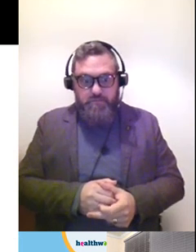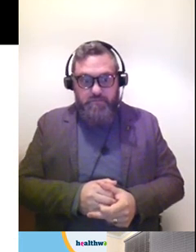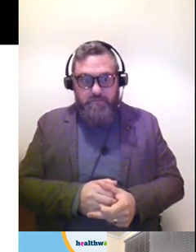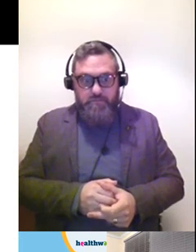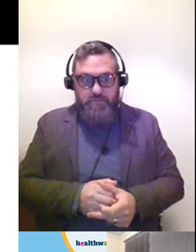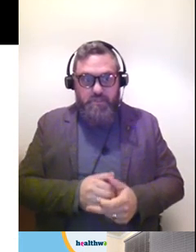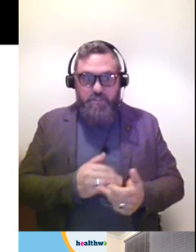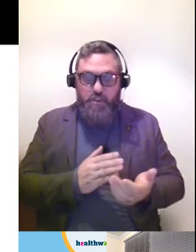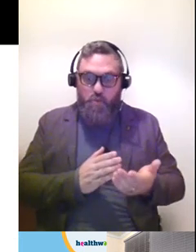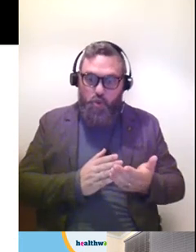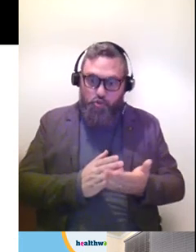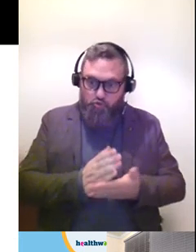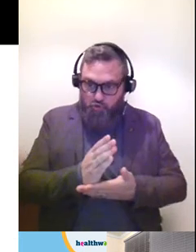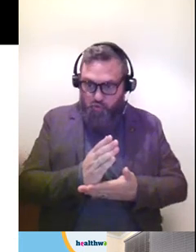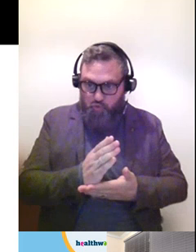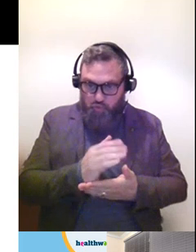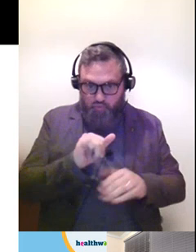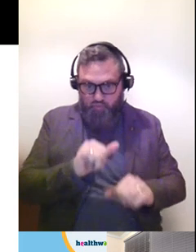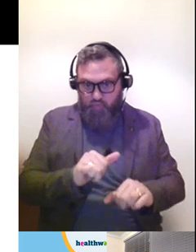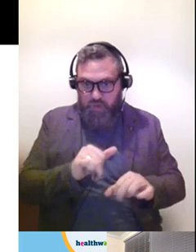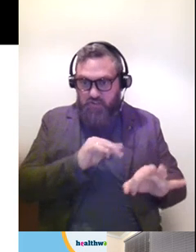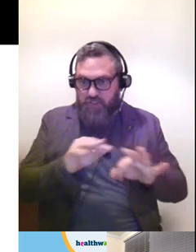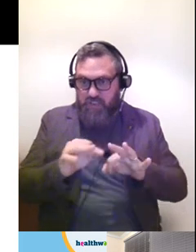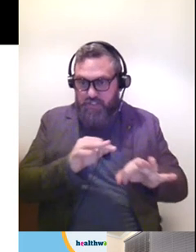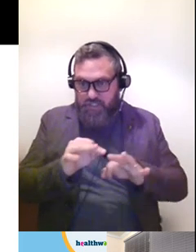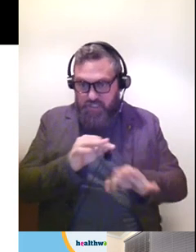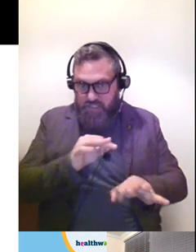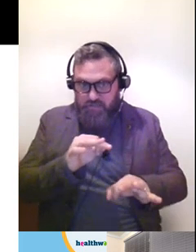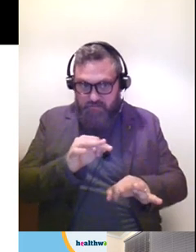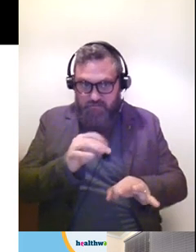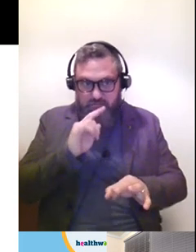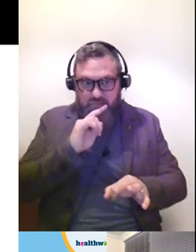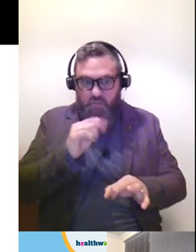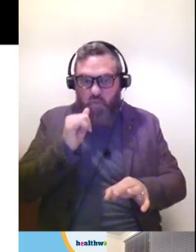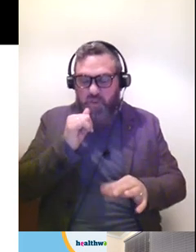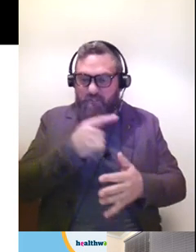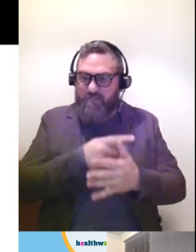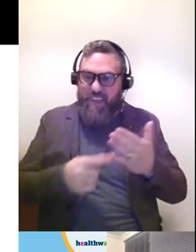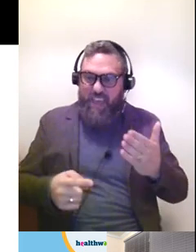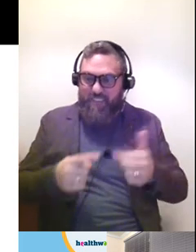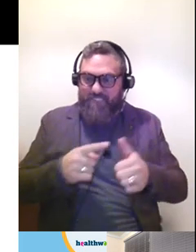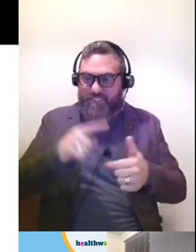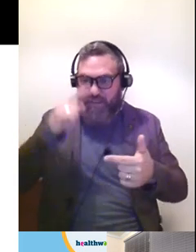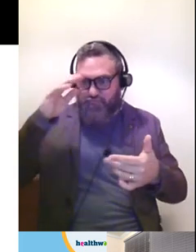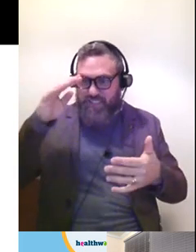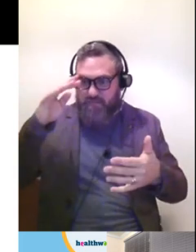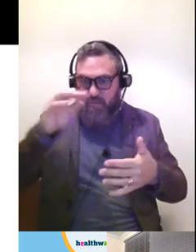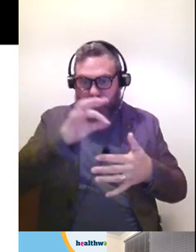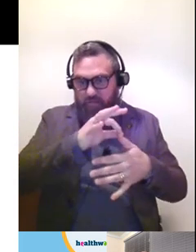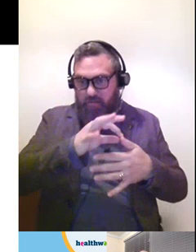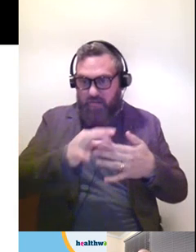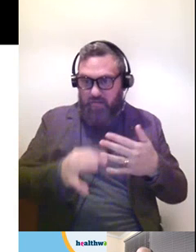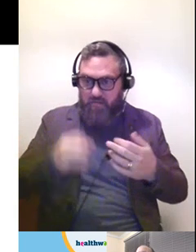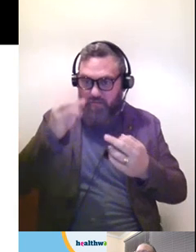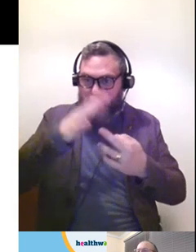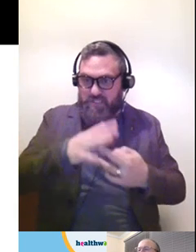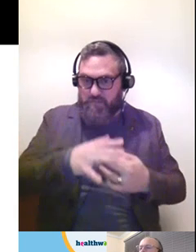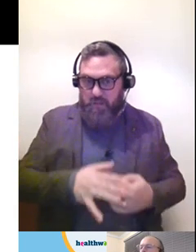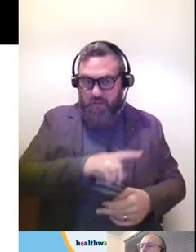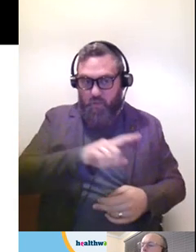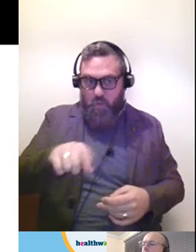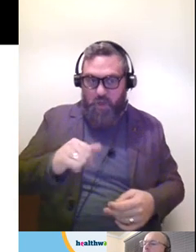Through the strategy, we agreed that there would be five principles. So those five principles are things that